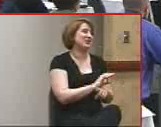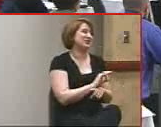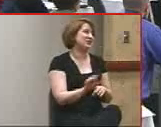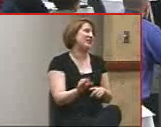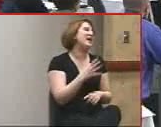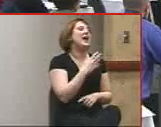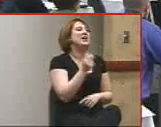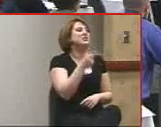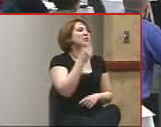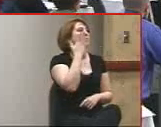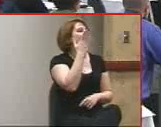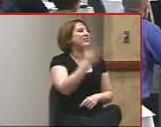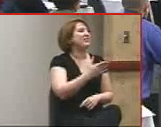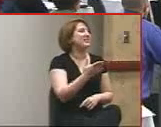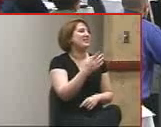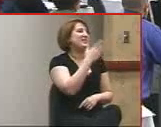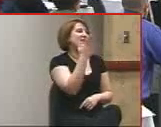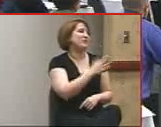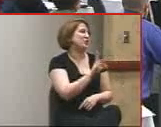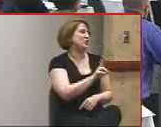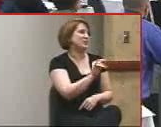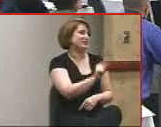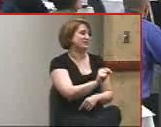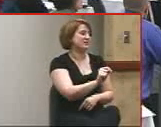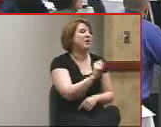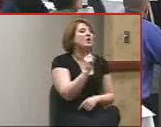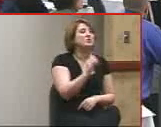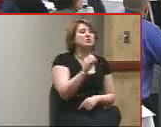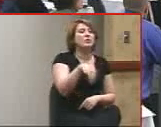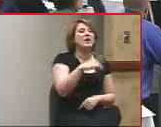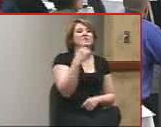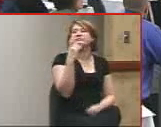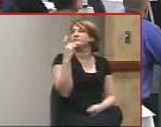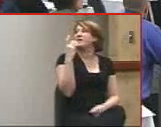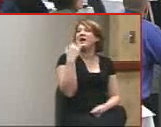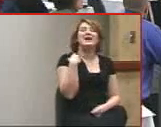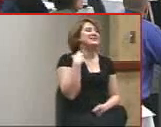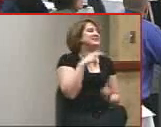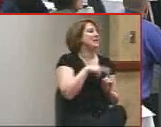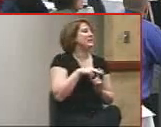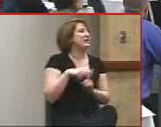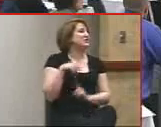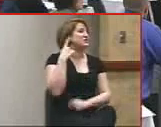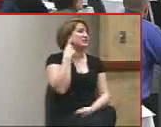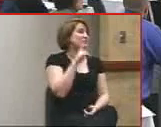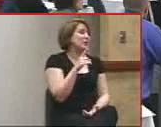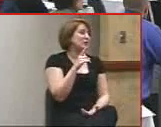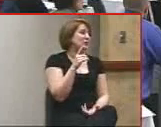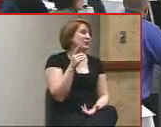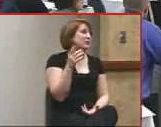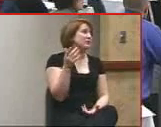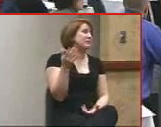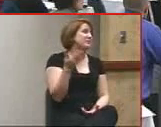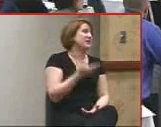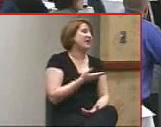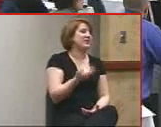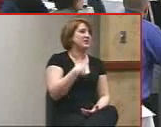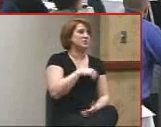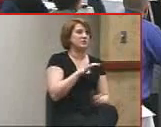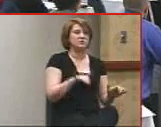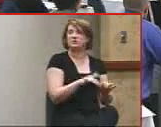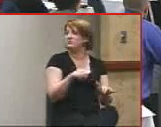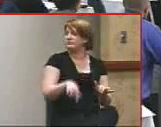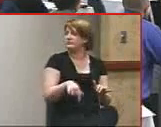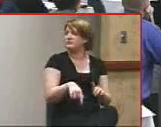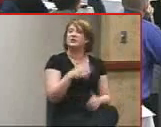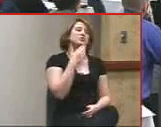functional and she will never use it. So that has implications for things that we do down here. That's